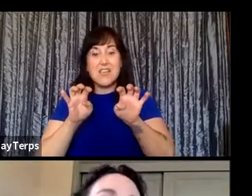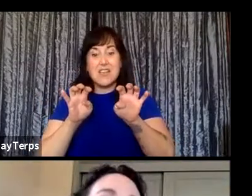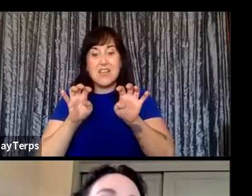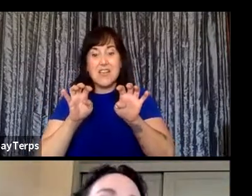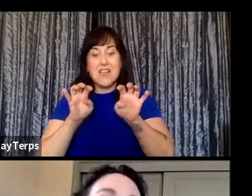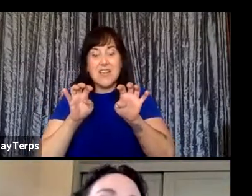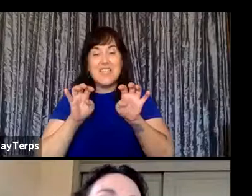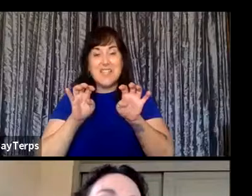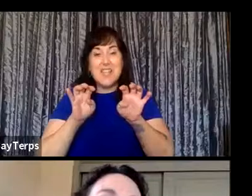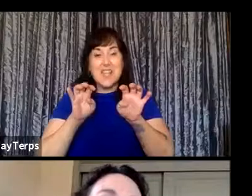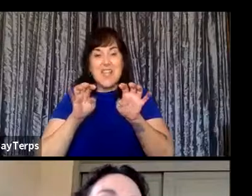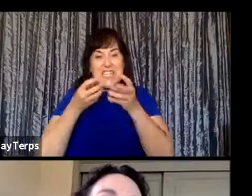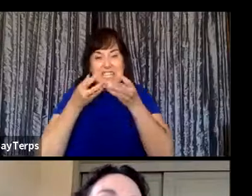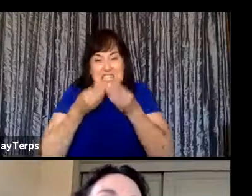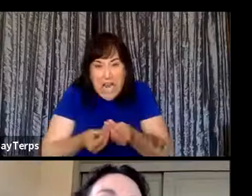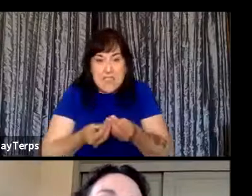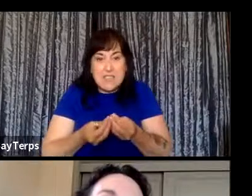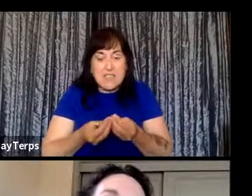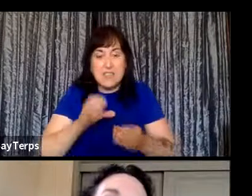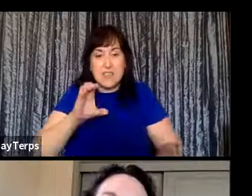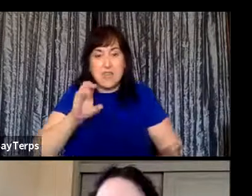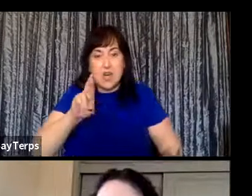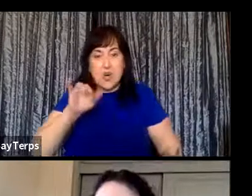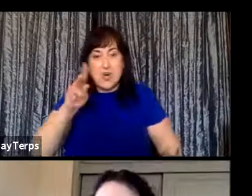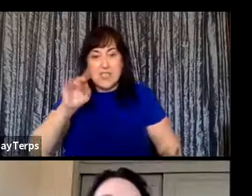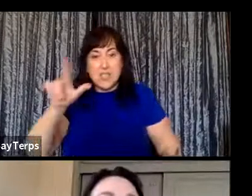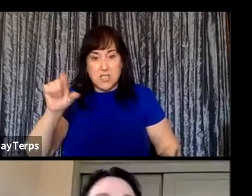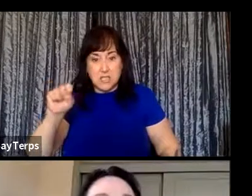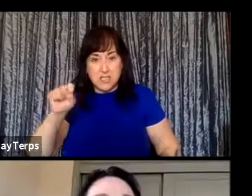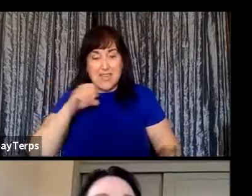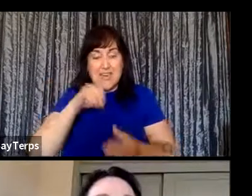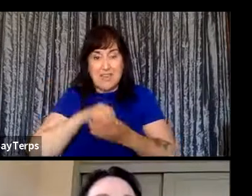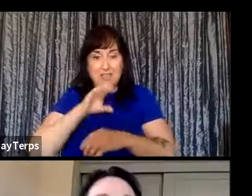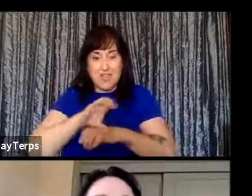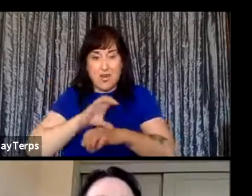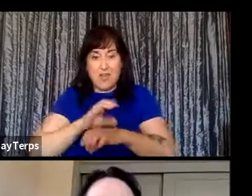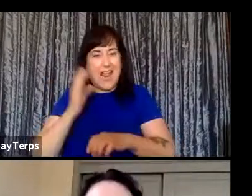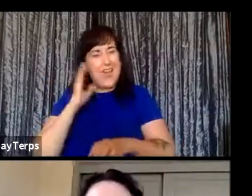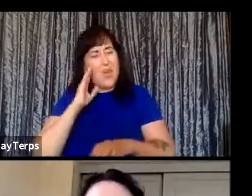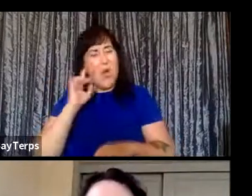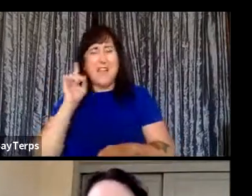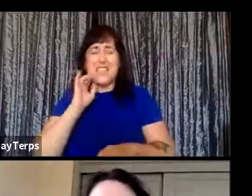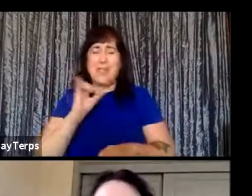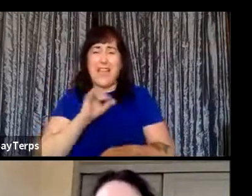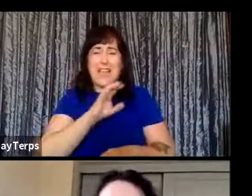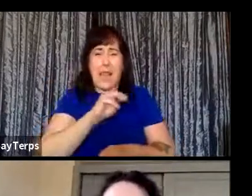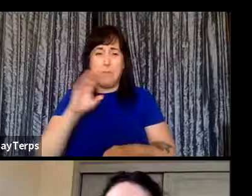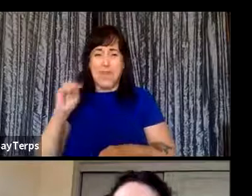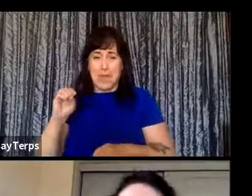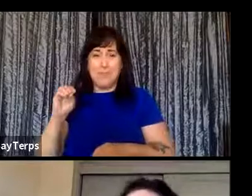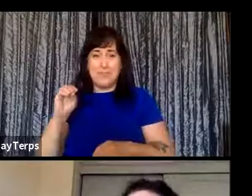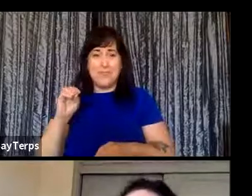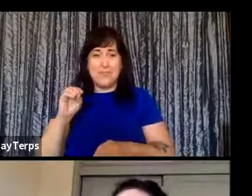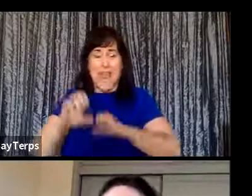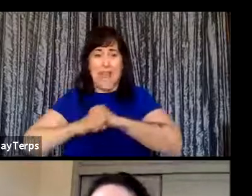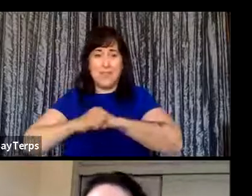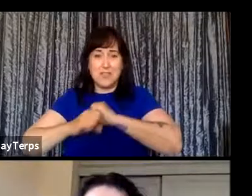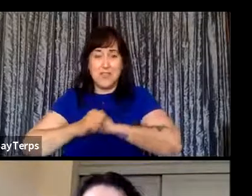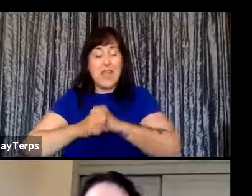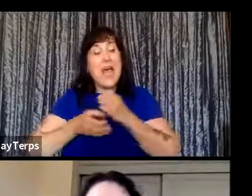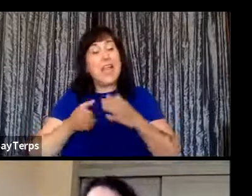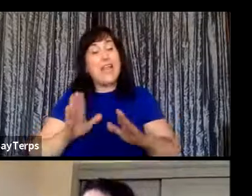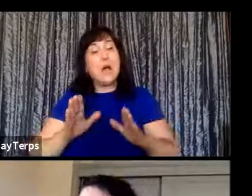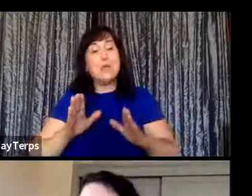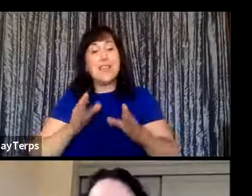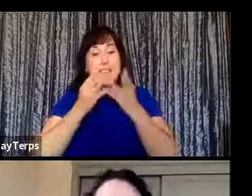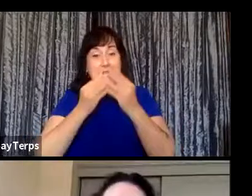crystals. That's what's going to let chocolate, importantly, and I know I'm going to sound like an M&M advert here, melt in your mouth, not in your hands. Okay,